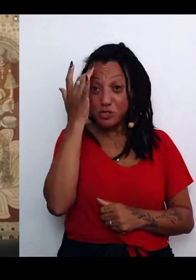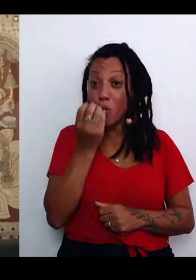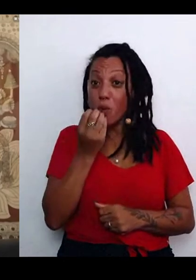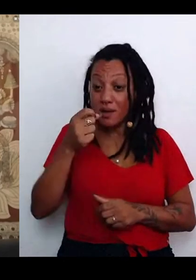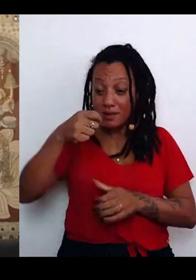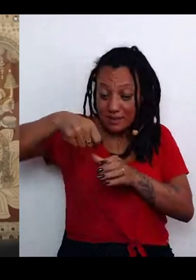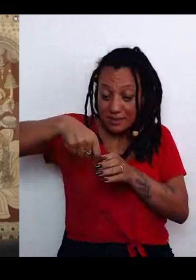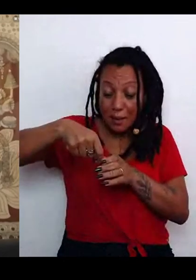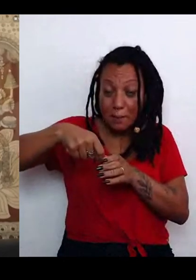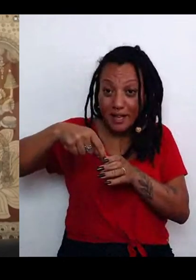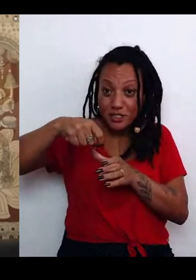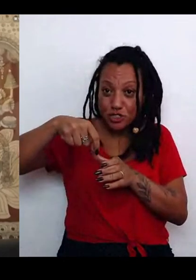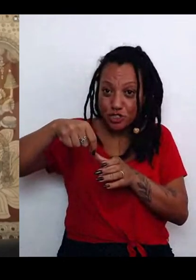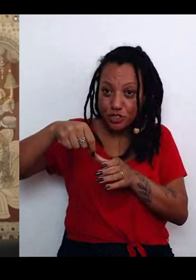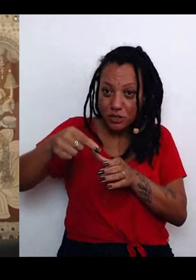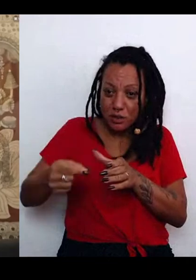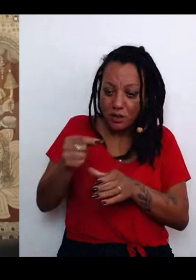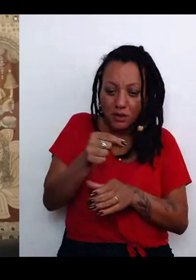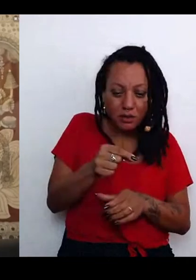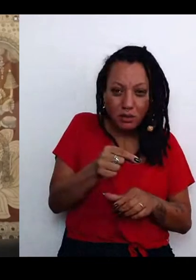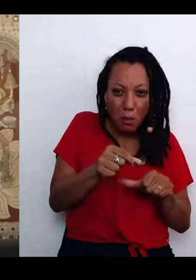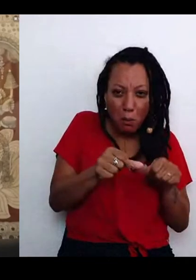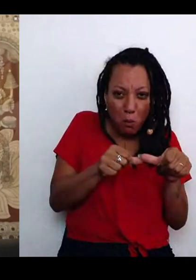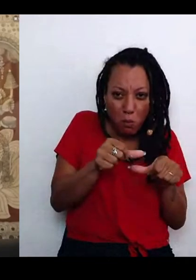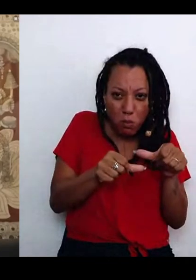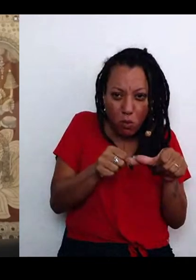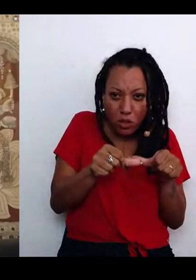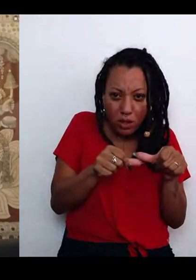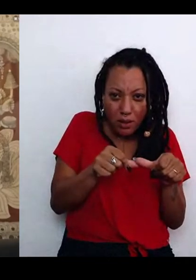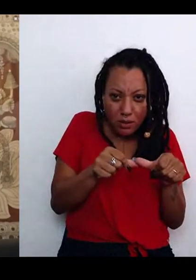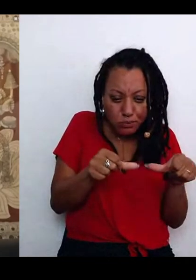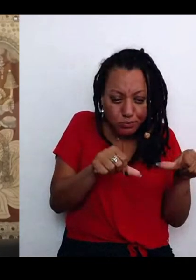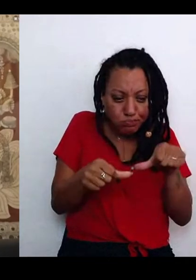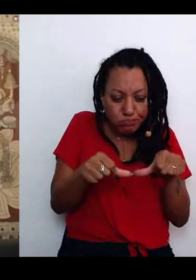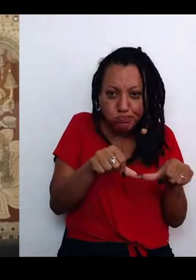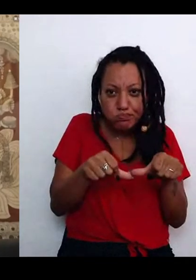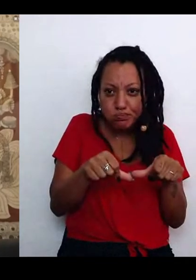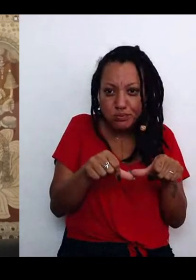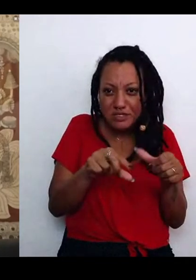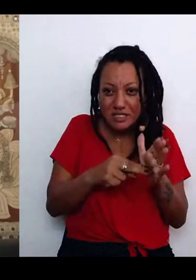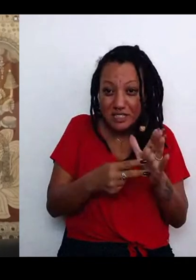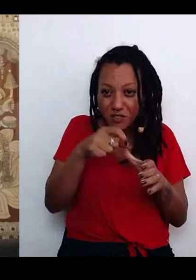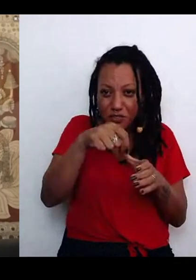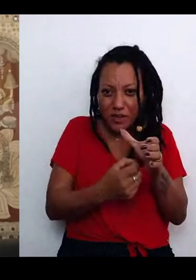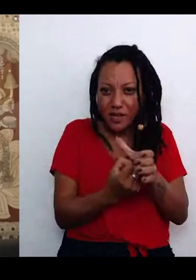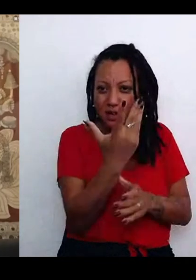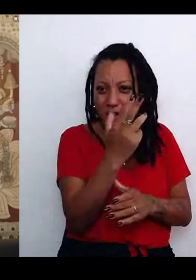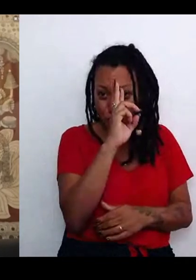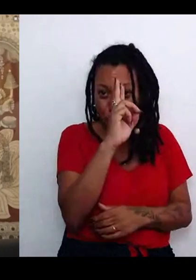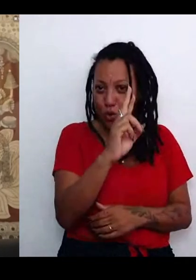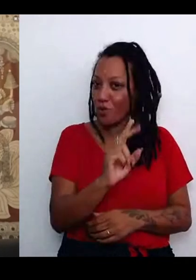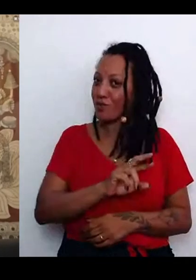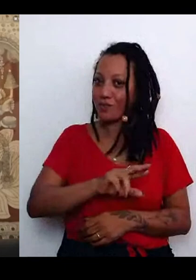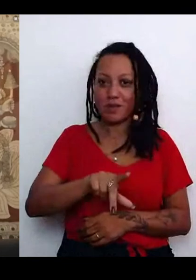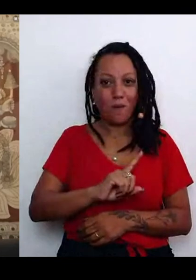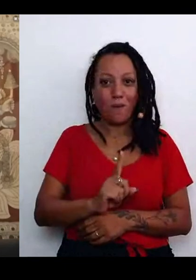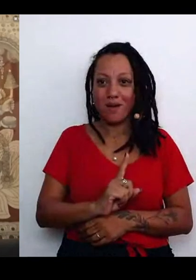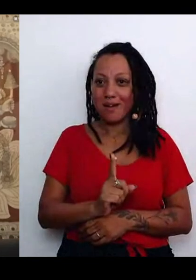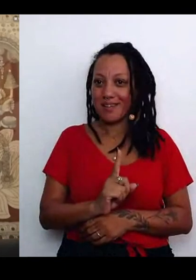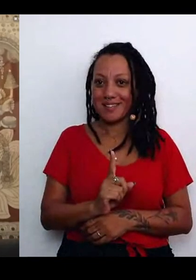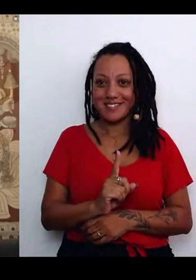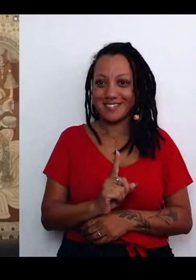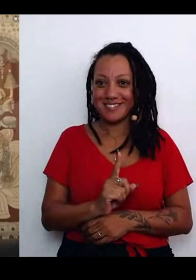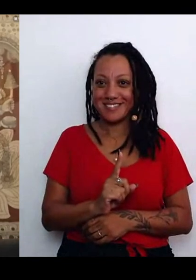a flow we should correct everywhere I know your laws don't allow patterns on seed but I know the Brazilian farmers were sued by Monsanto